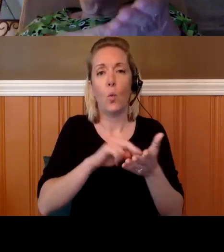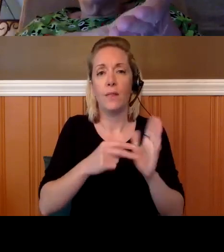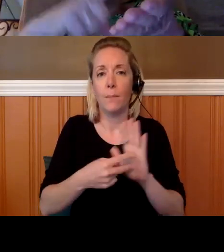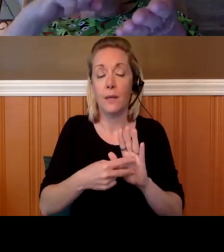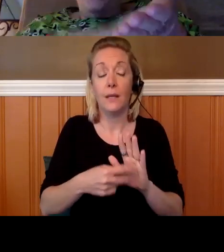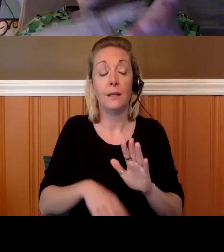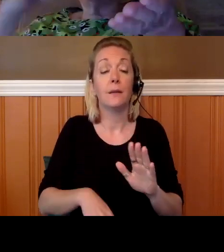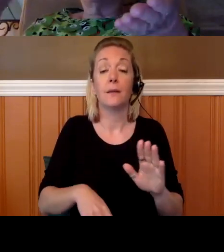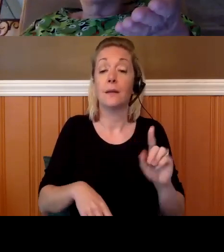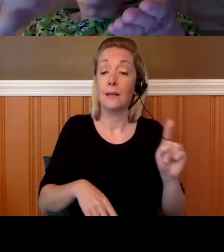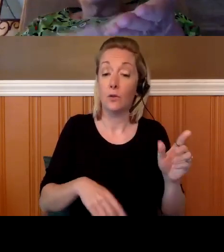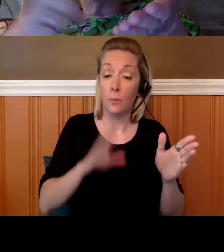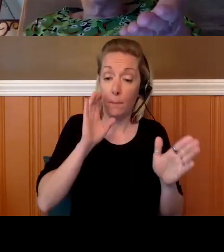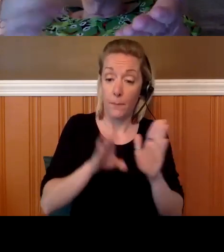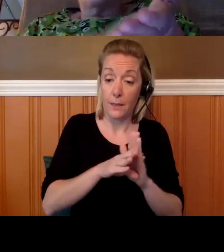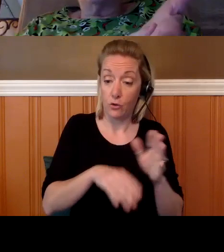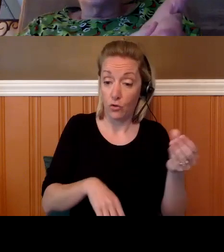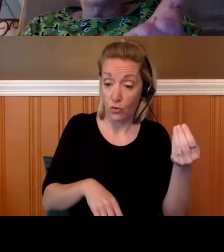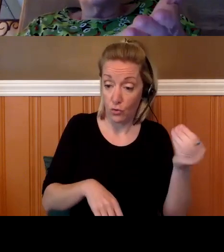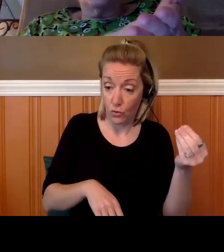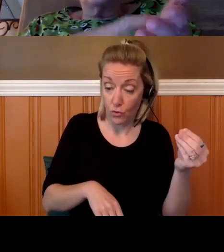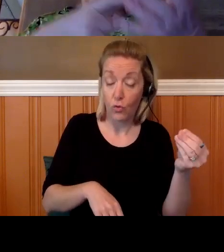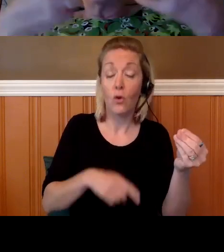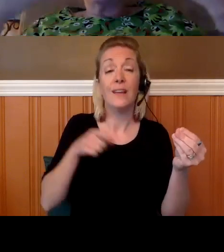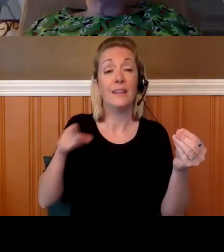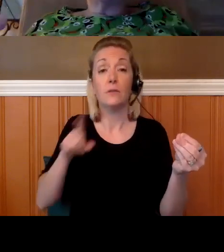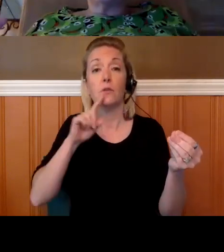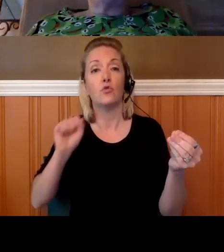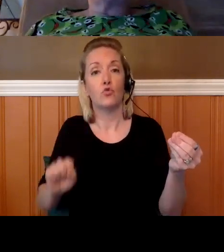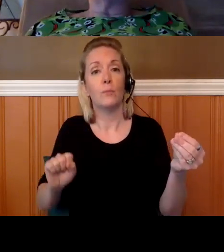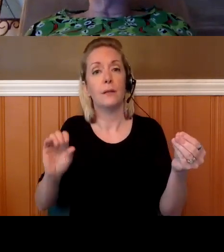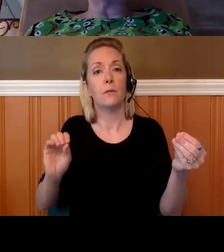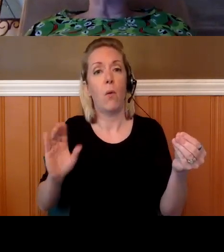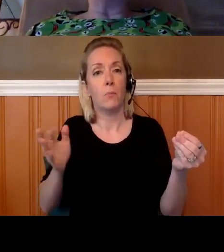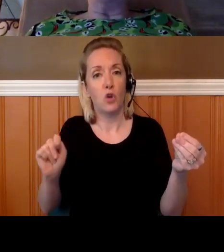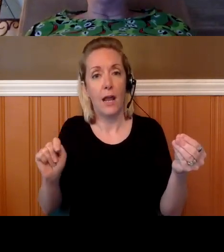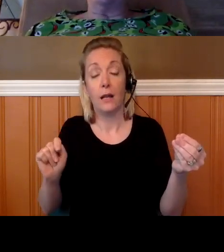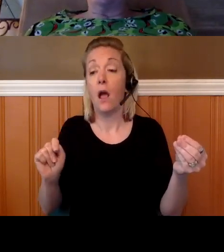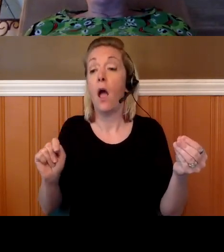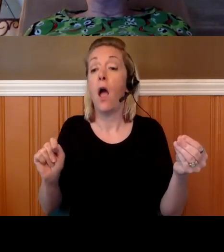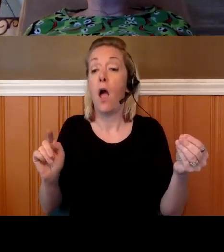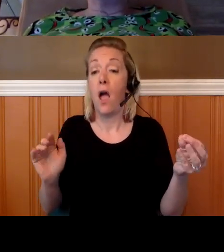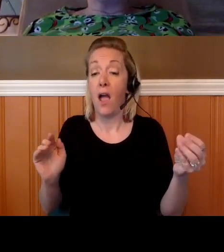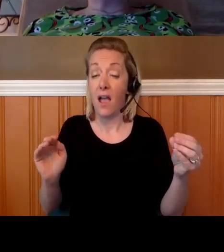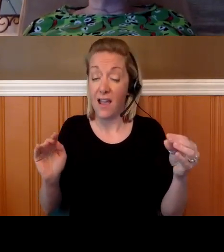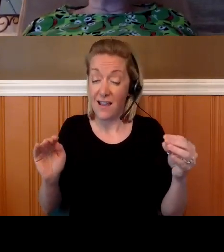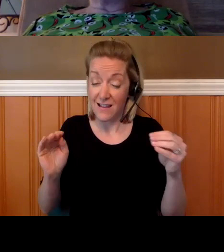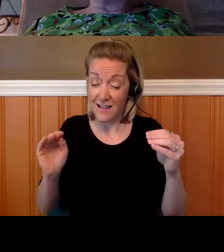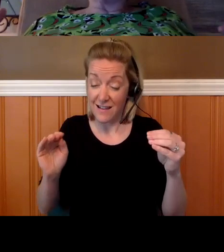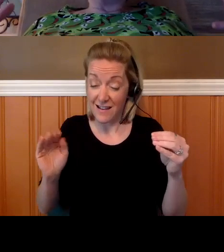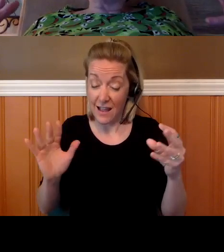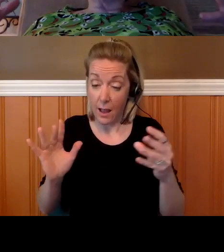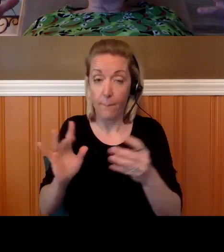picture until we felt like it had meaning. And then, and at the end of